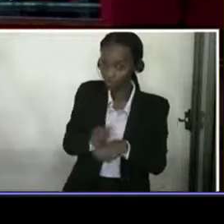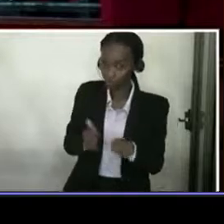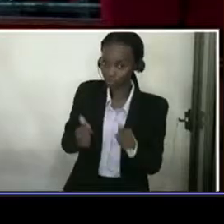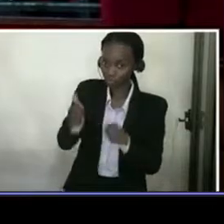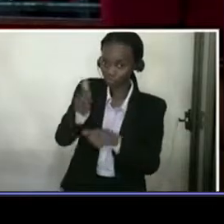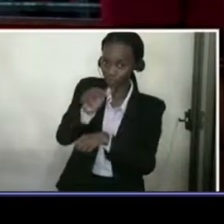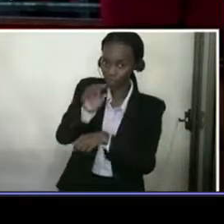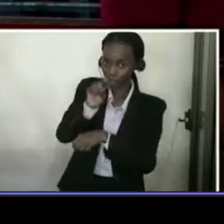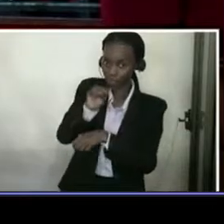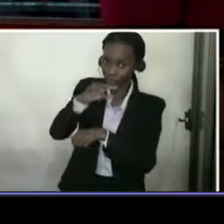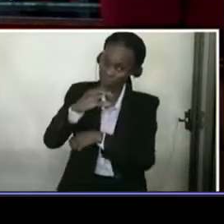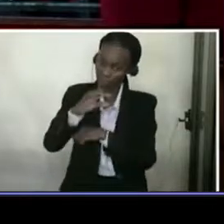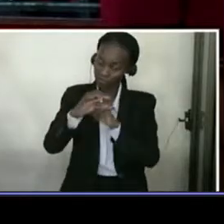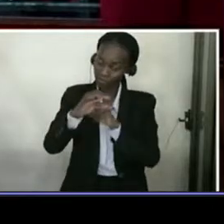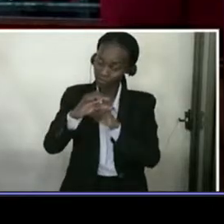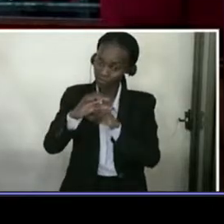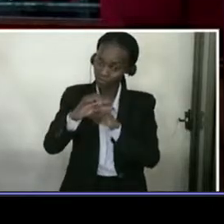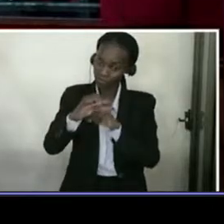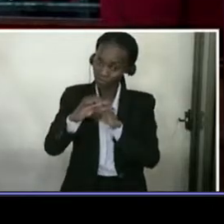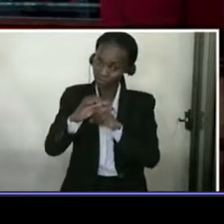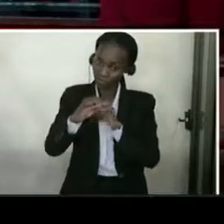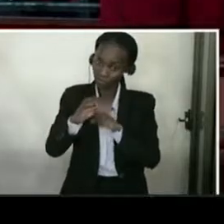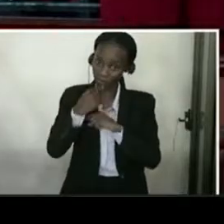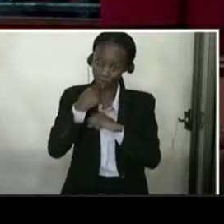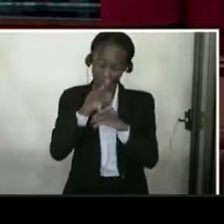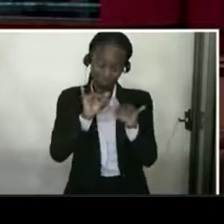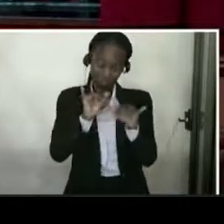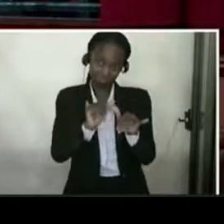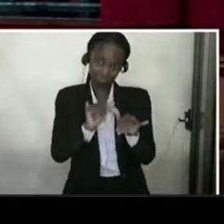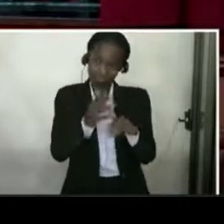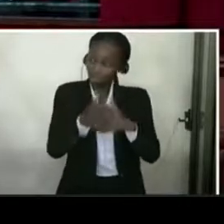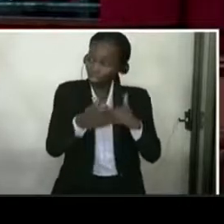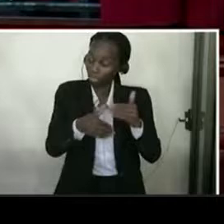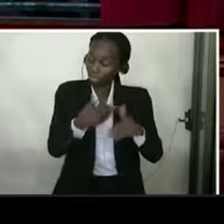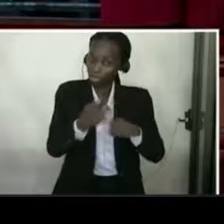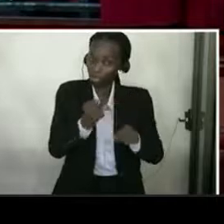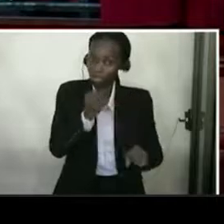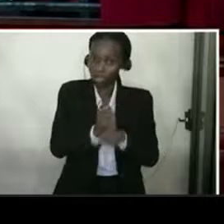But who stays? The MECs.